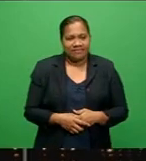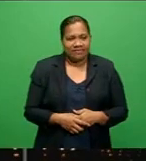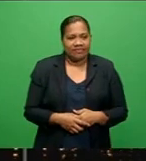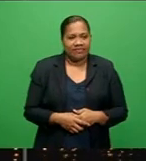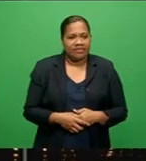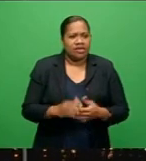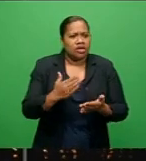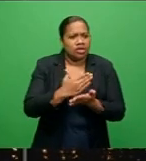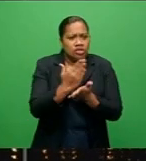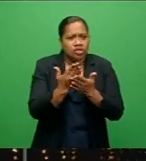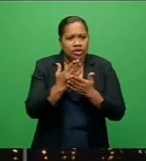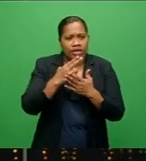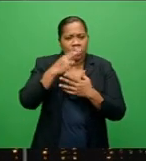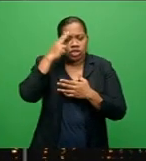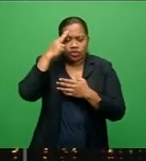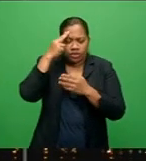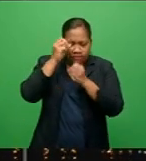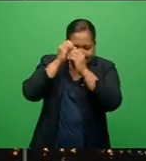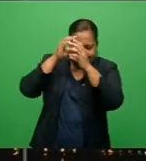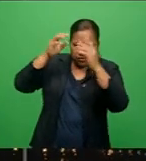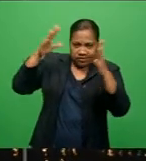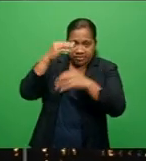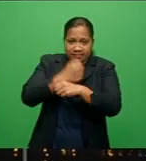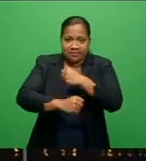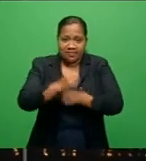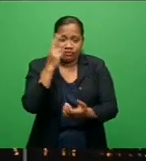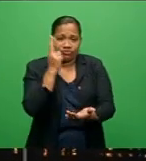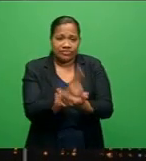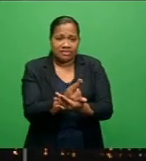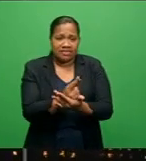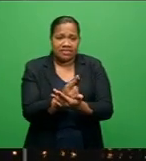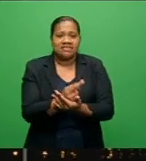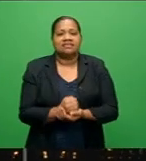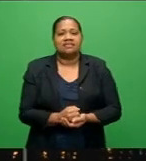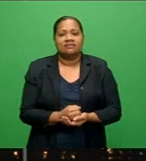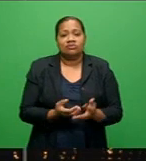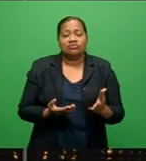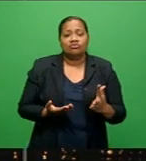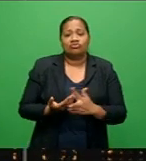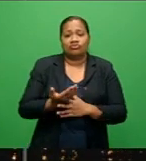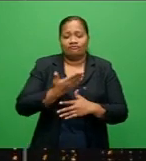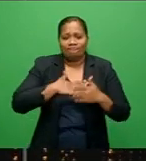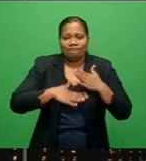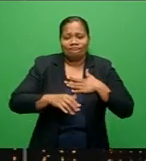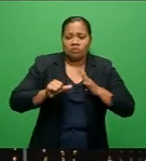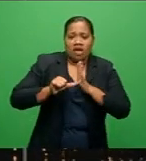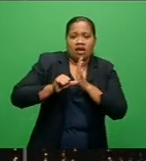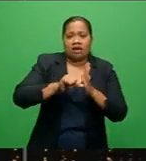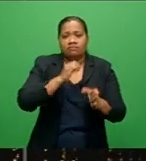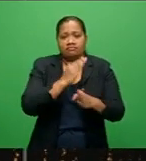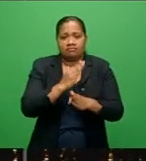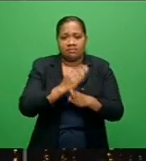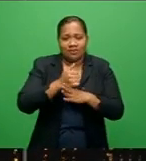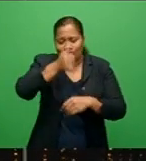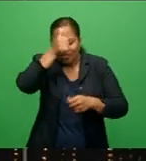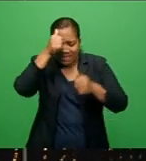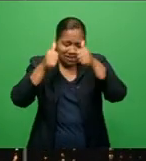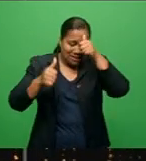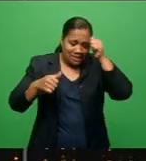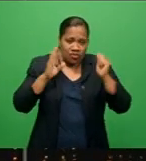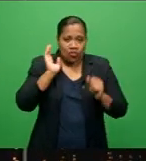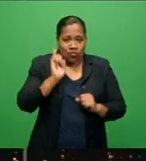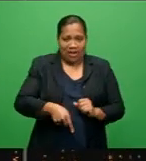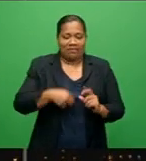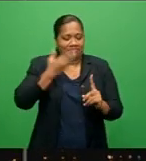Turning a dream into reality is possible through determination, hard work and sweat. This has been the driving force for